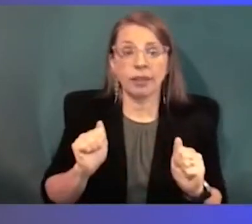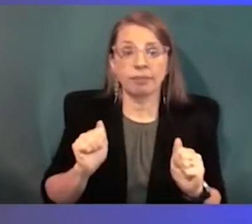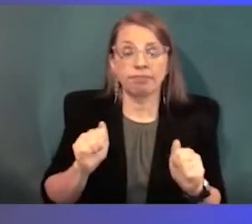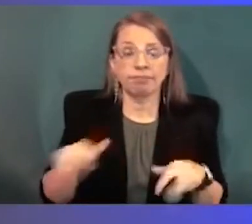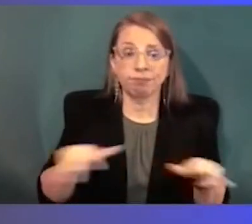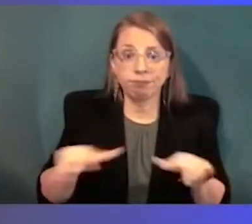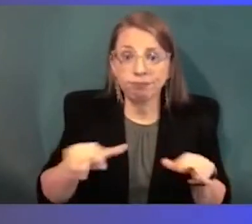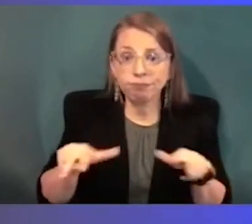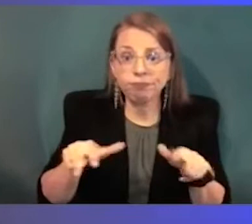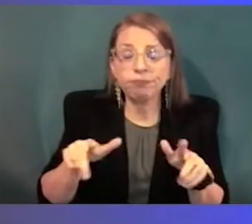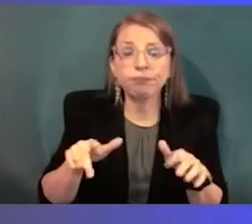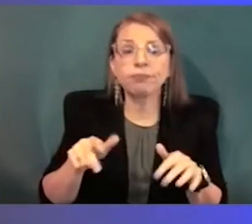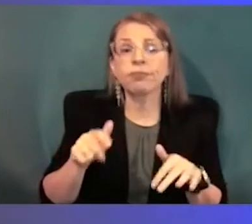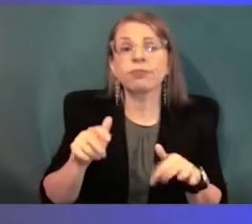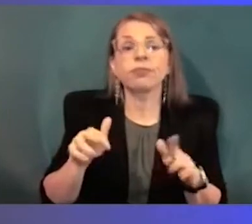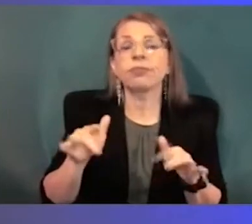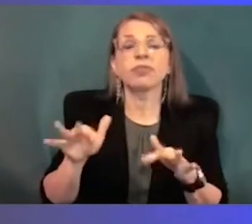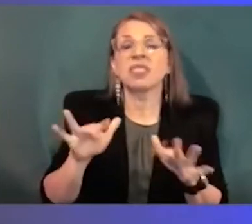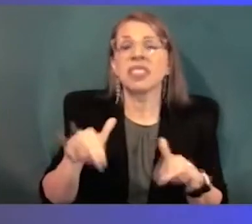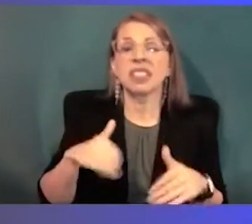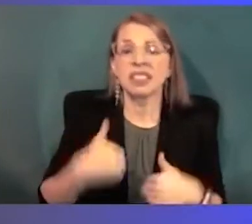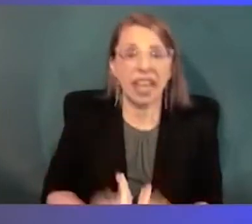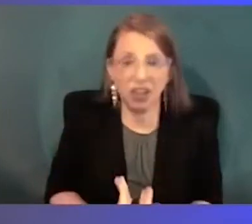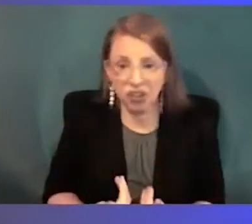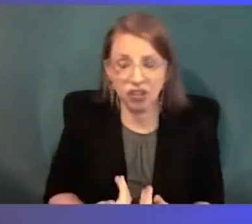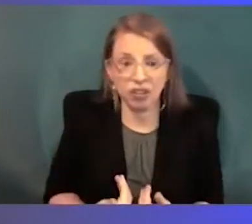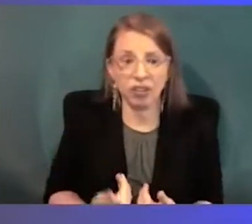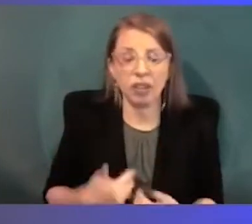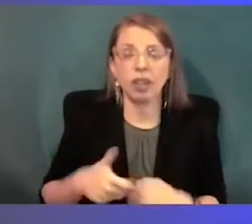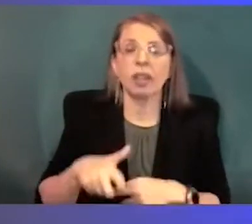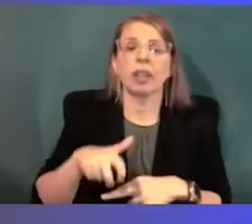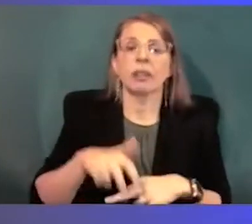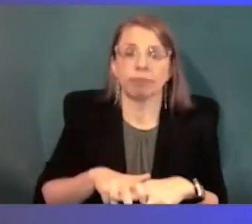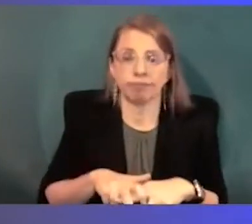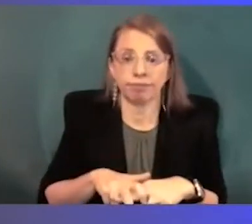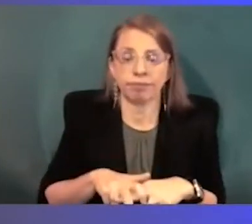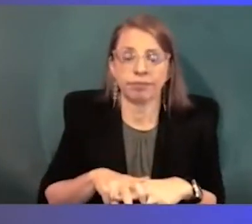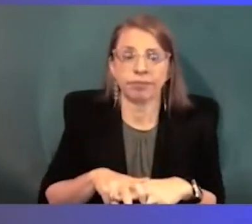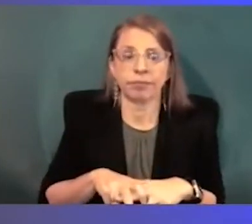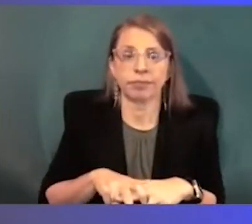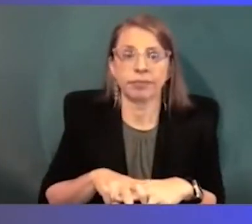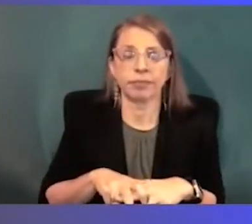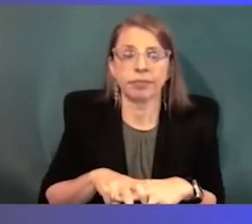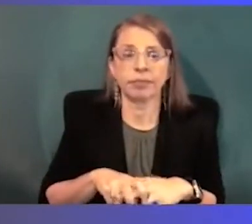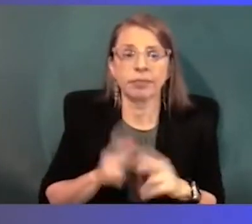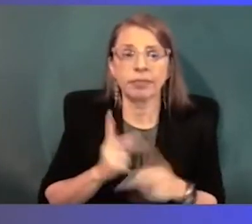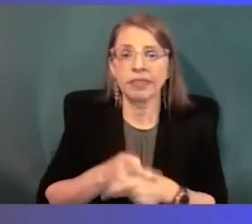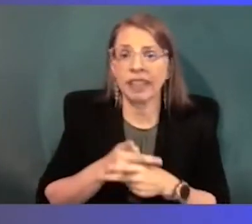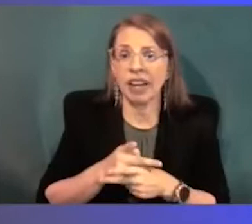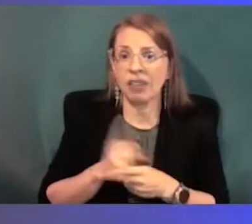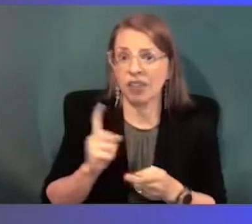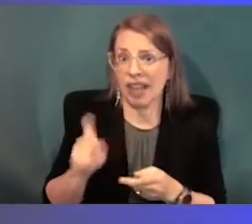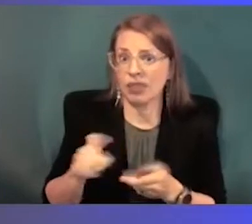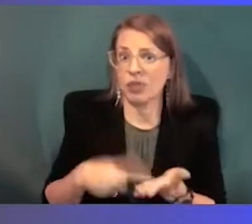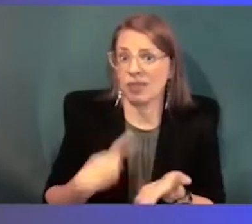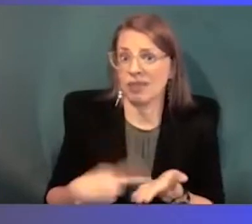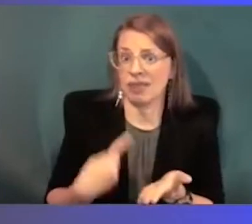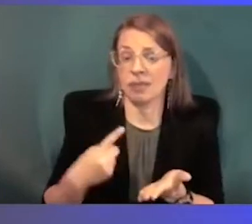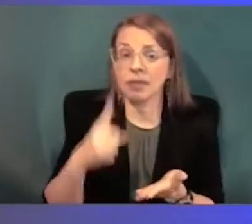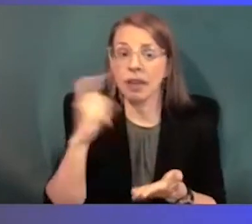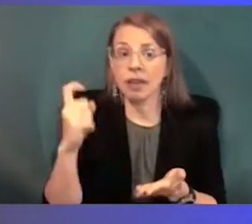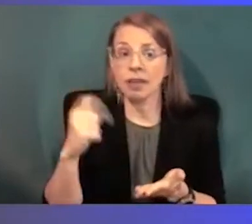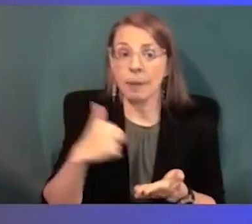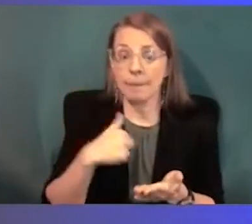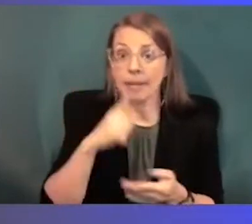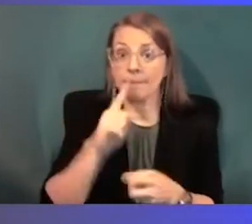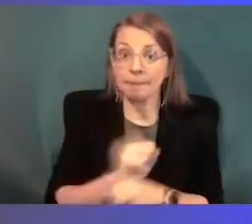that tired feeling, have to go and sit down and being careful, because sometimes when I get real fatigued, I